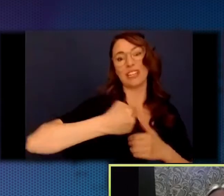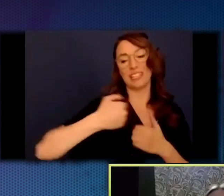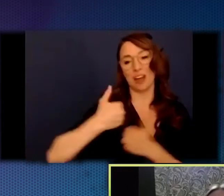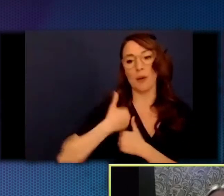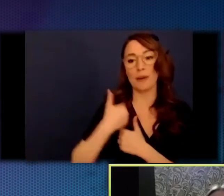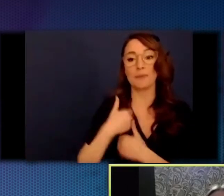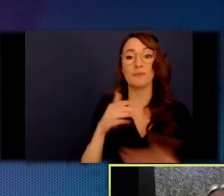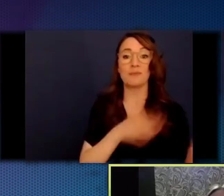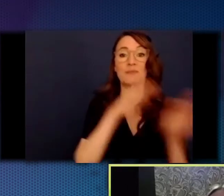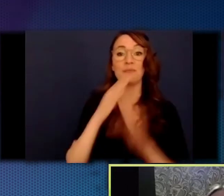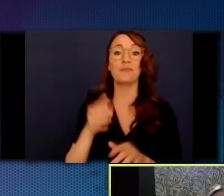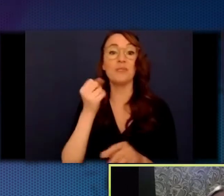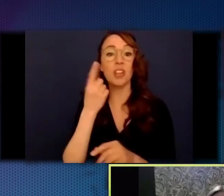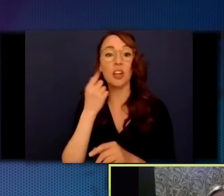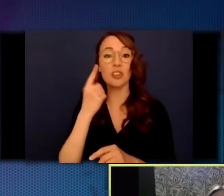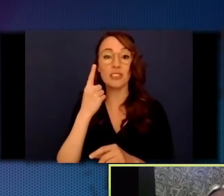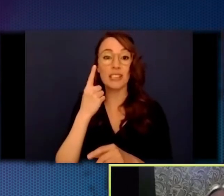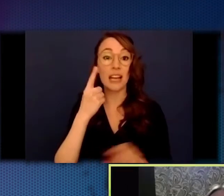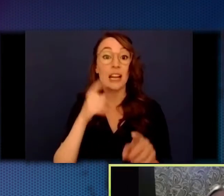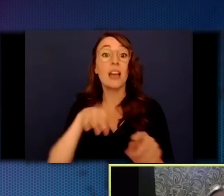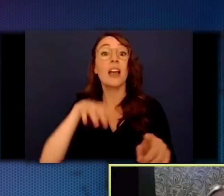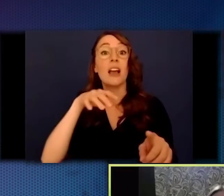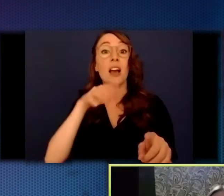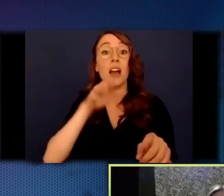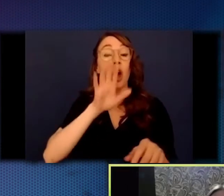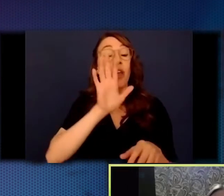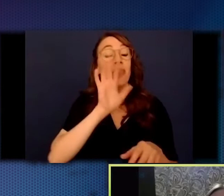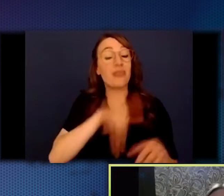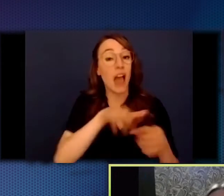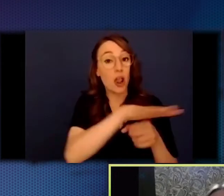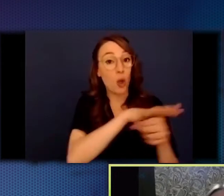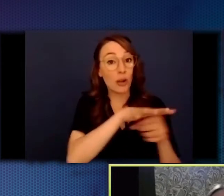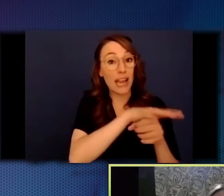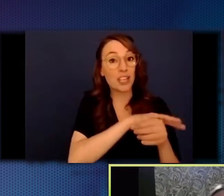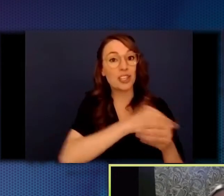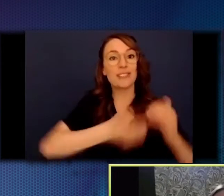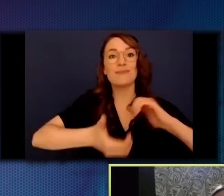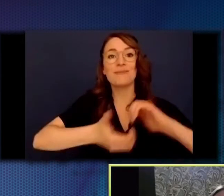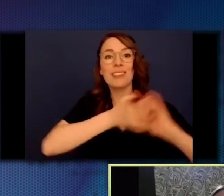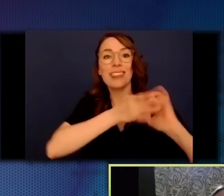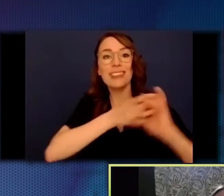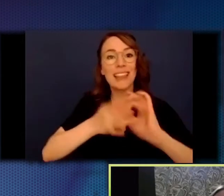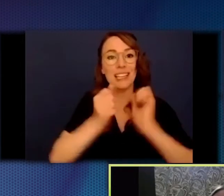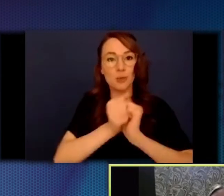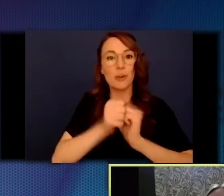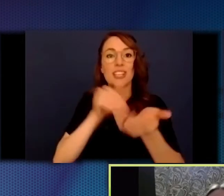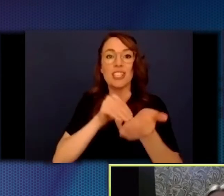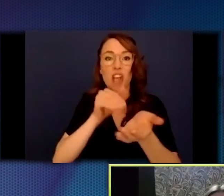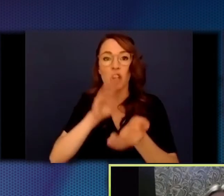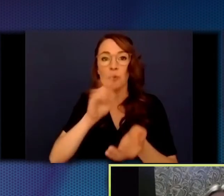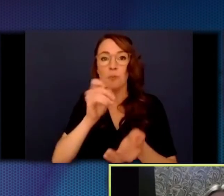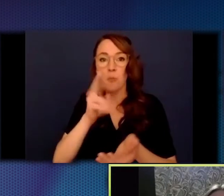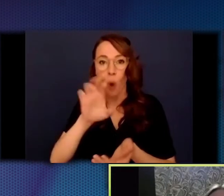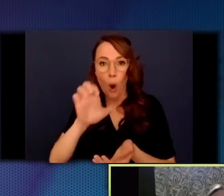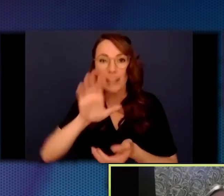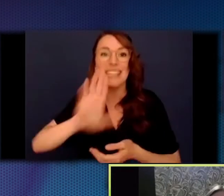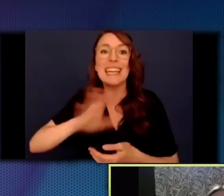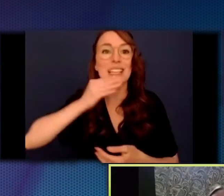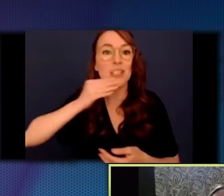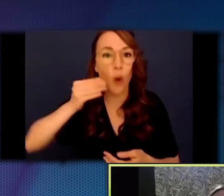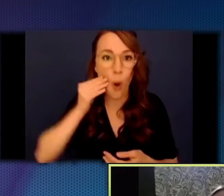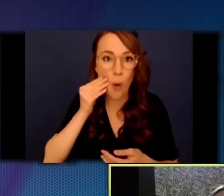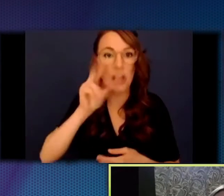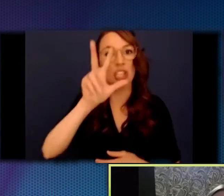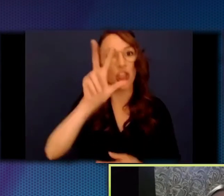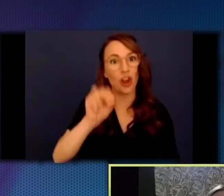home was originally built in 1860, as were many of the townhouses on All Saints Street. And built even earlier was